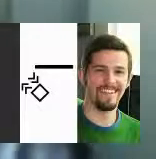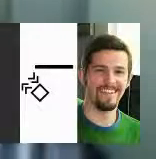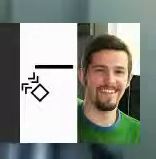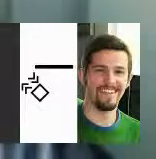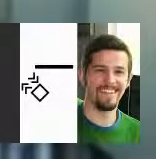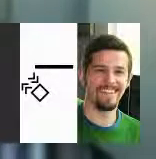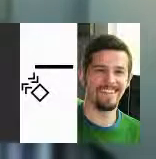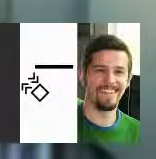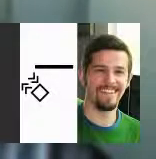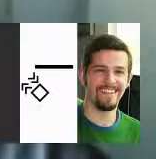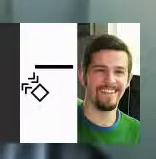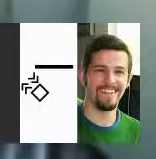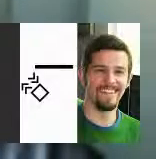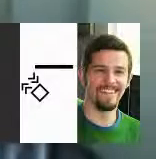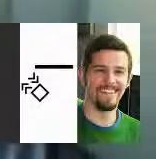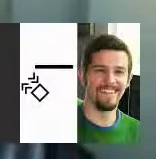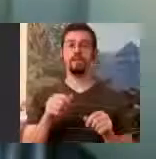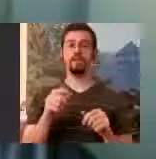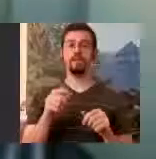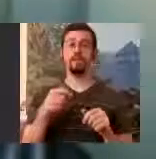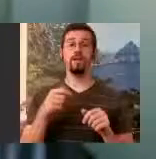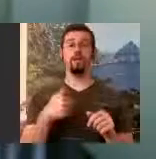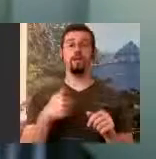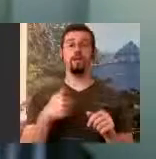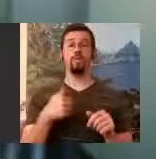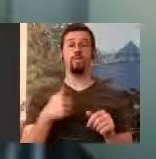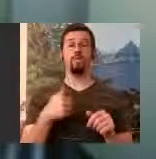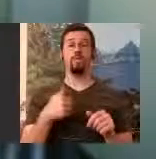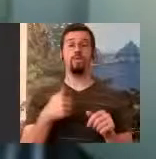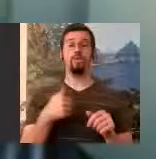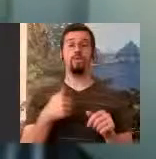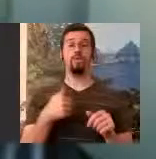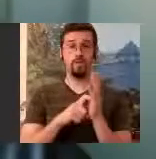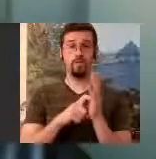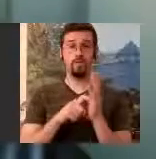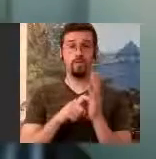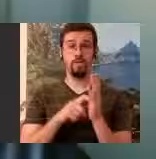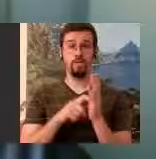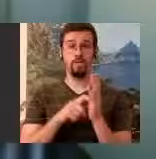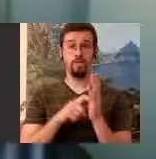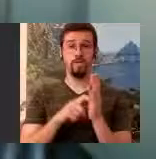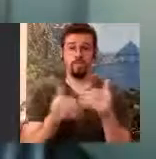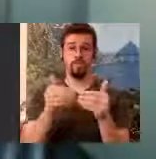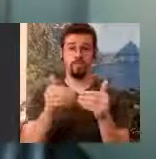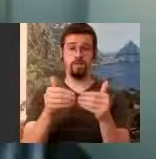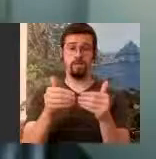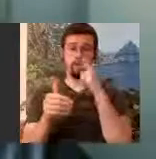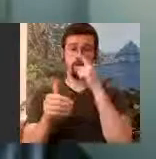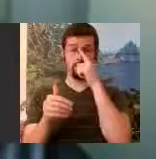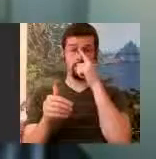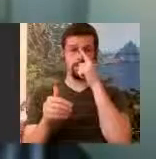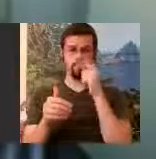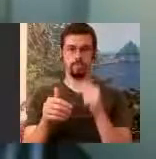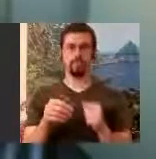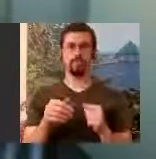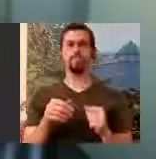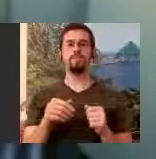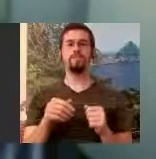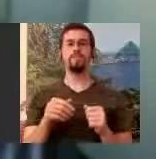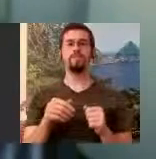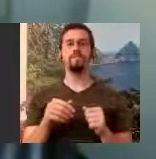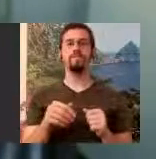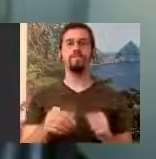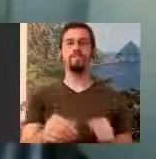is the recognition engine. So we don't have right now a user interface